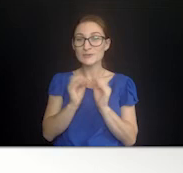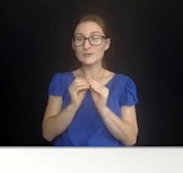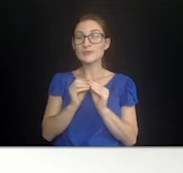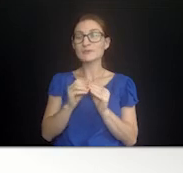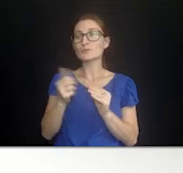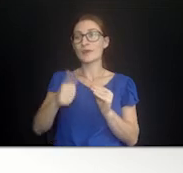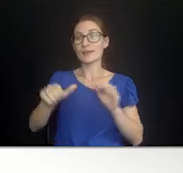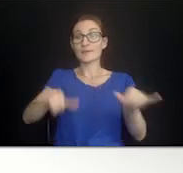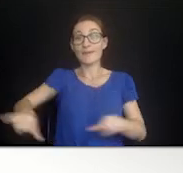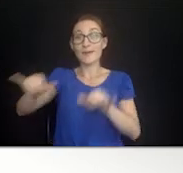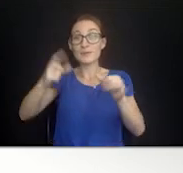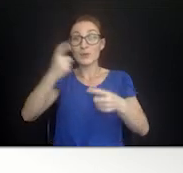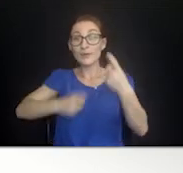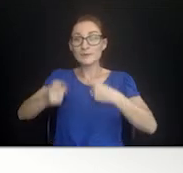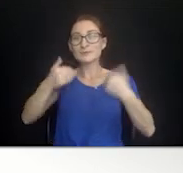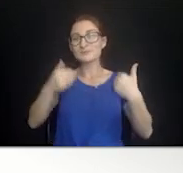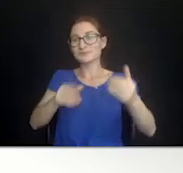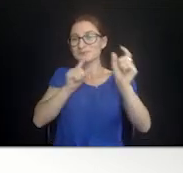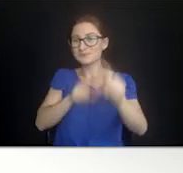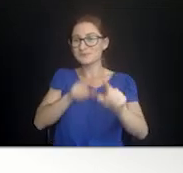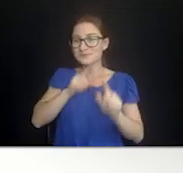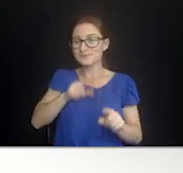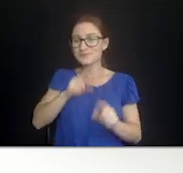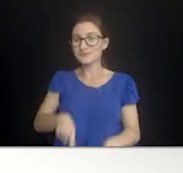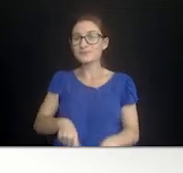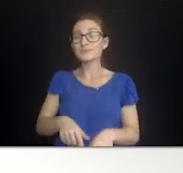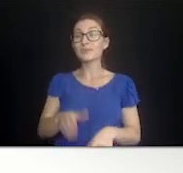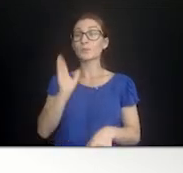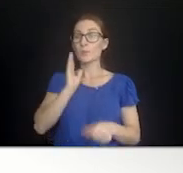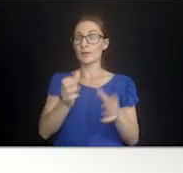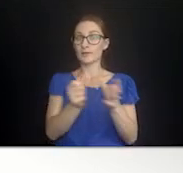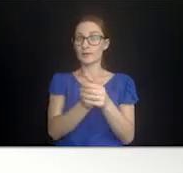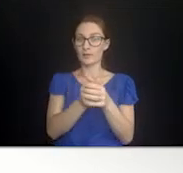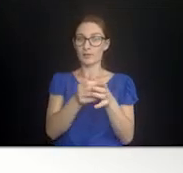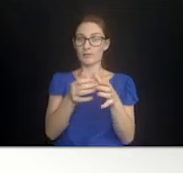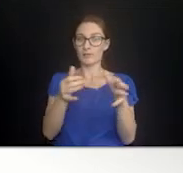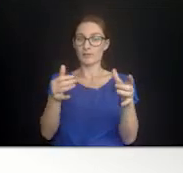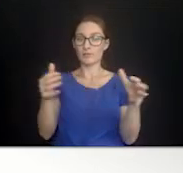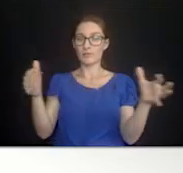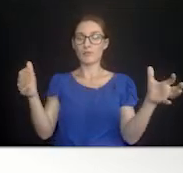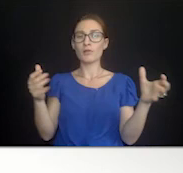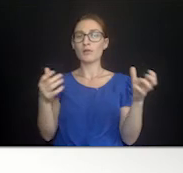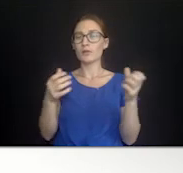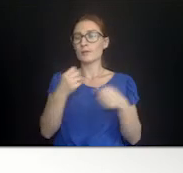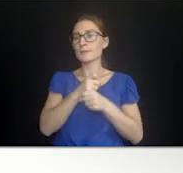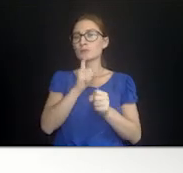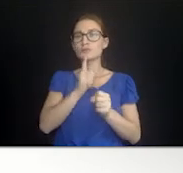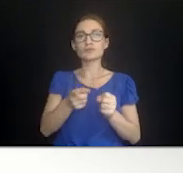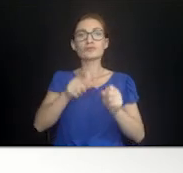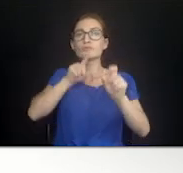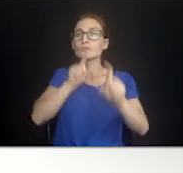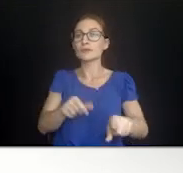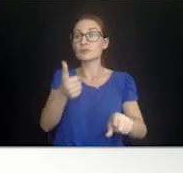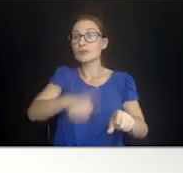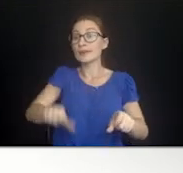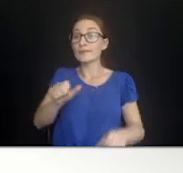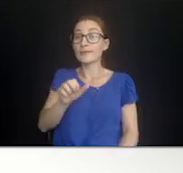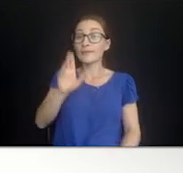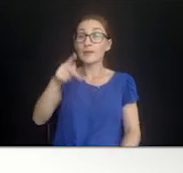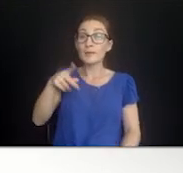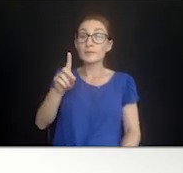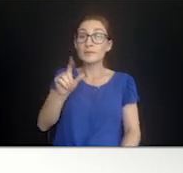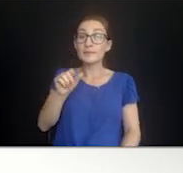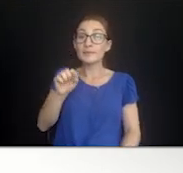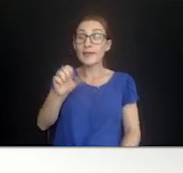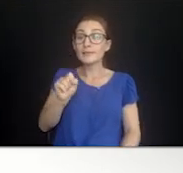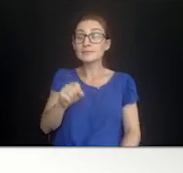those common questions, and we're going to continually be building that out to make sure that we're on top of just anything that comes up for you and any